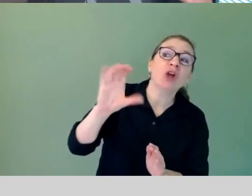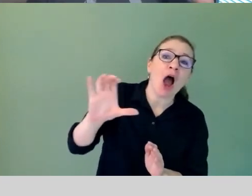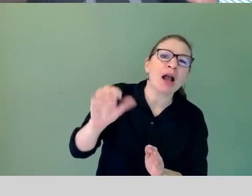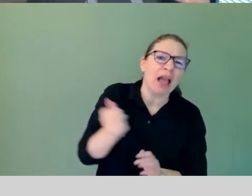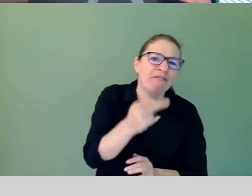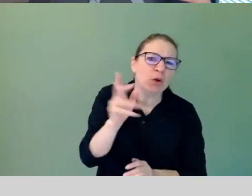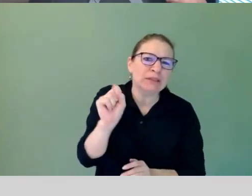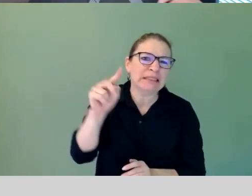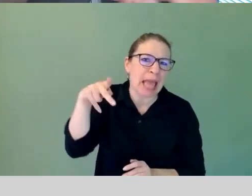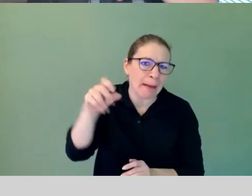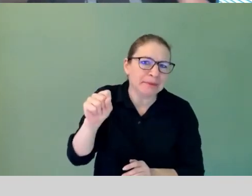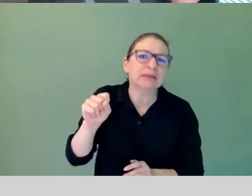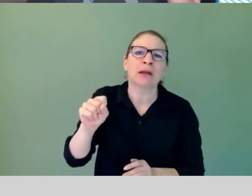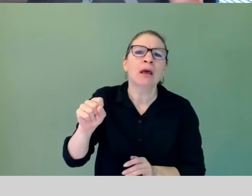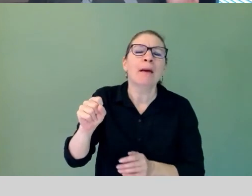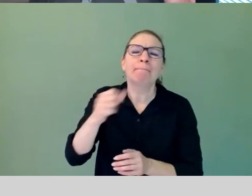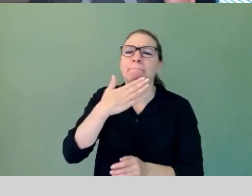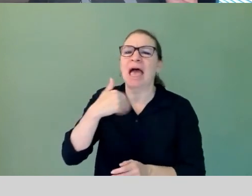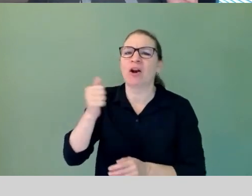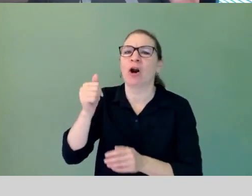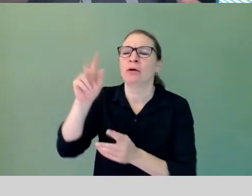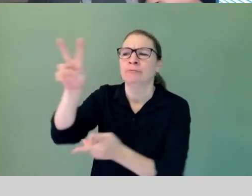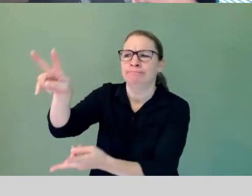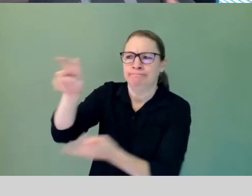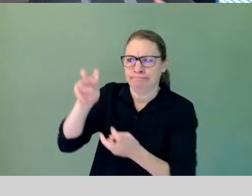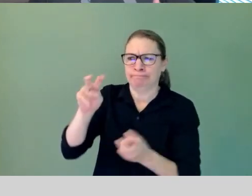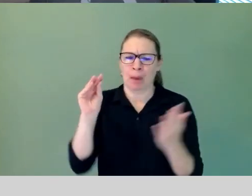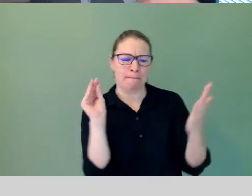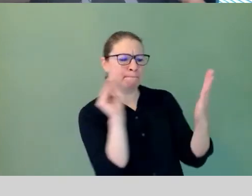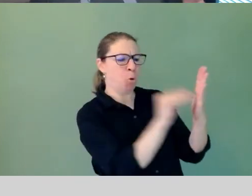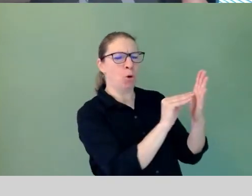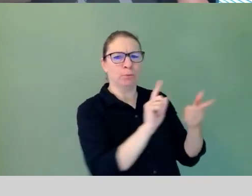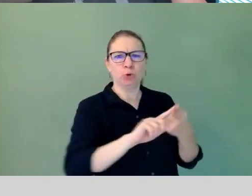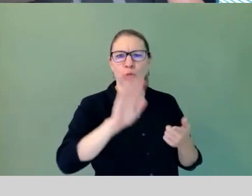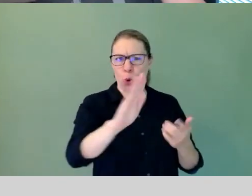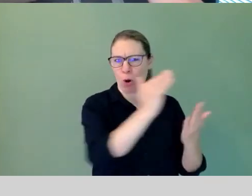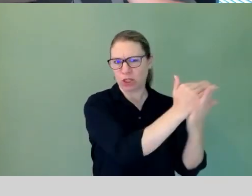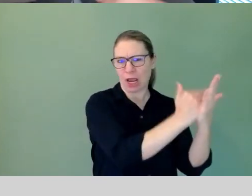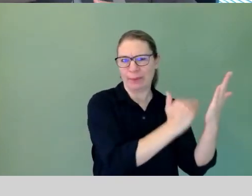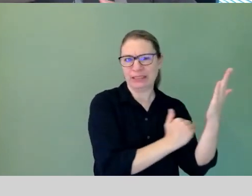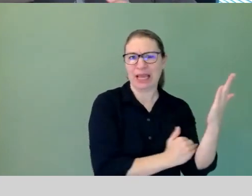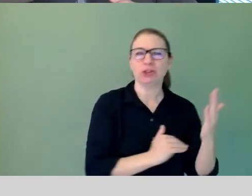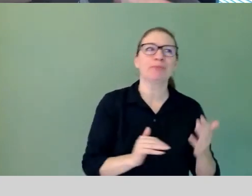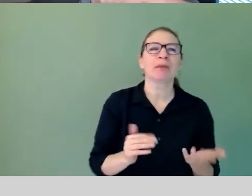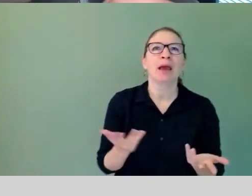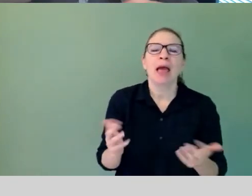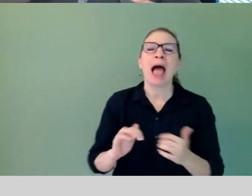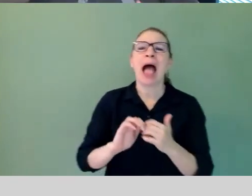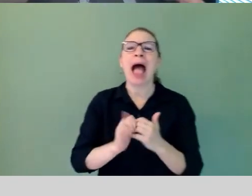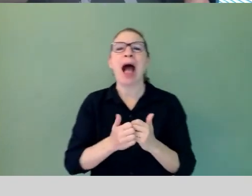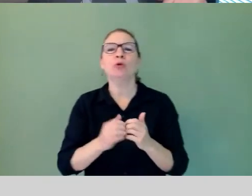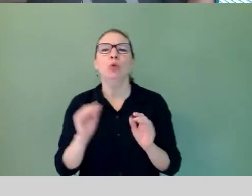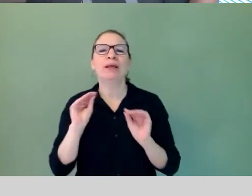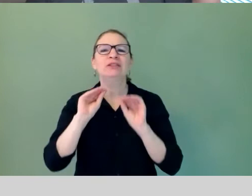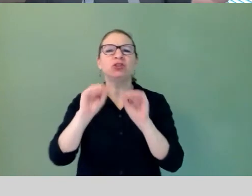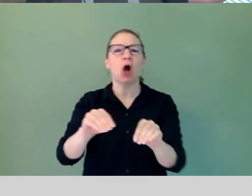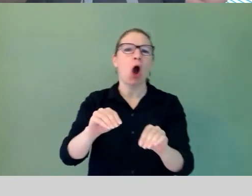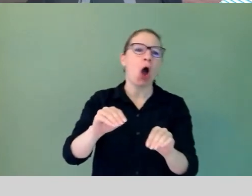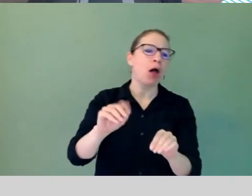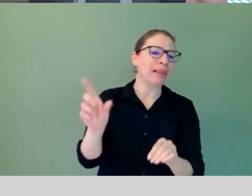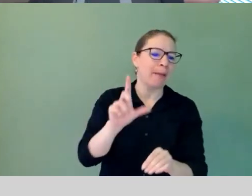the user to many different sites. How to install this library, like pip install NumPy. Don't go,